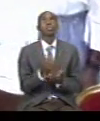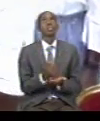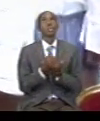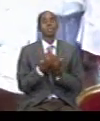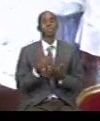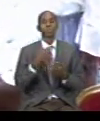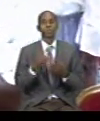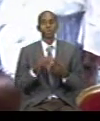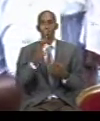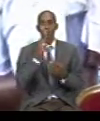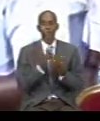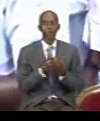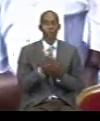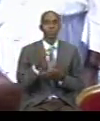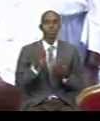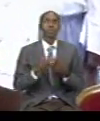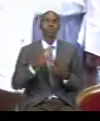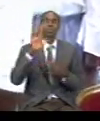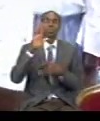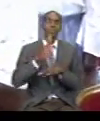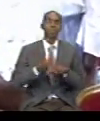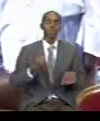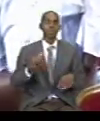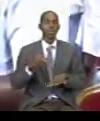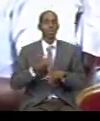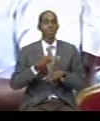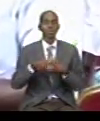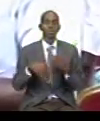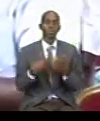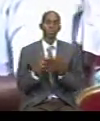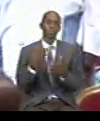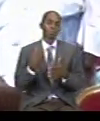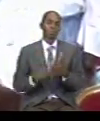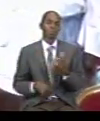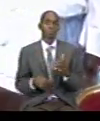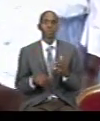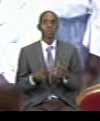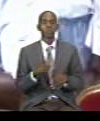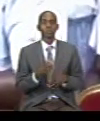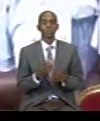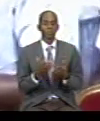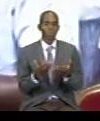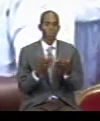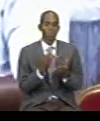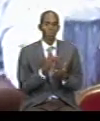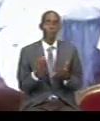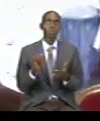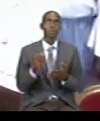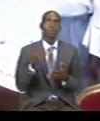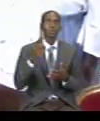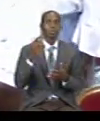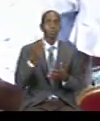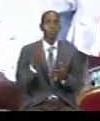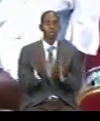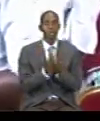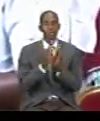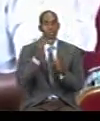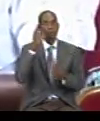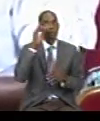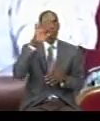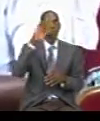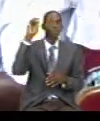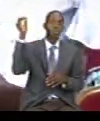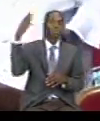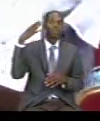loyal to your cause at all costs, loving your ways, loving your